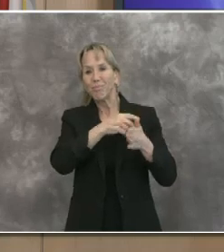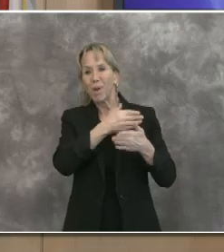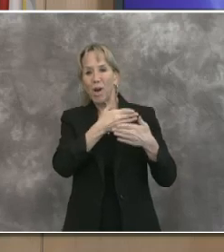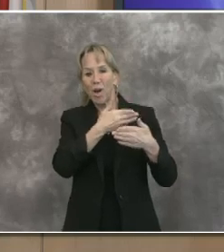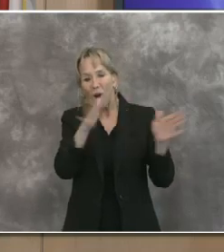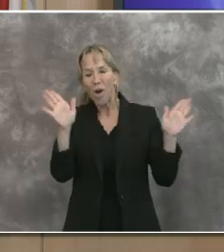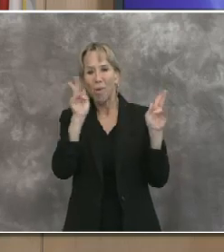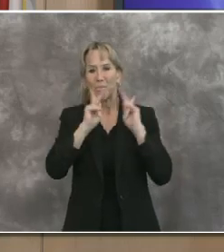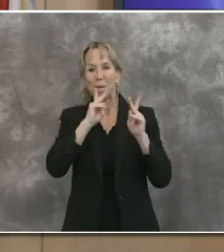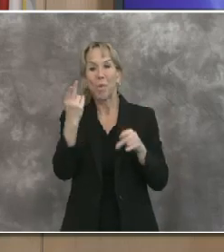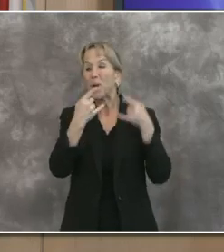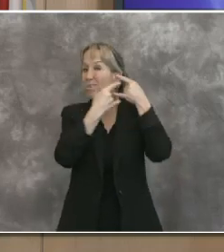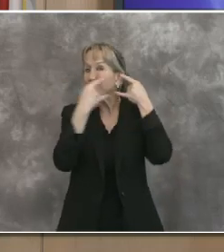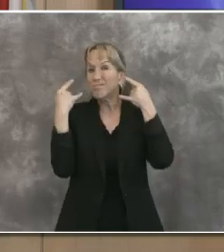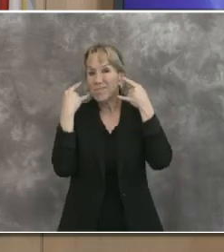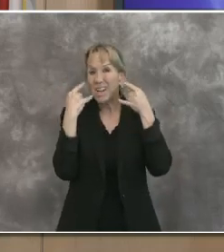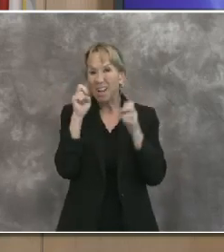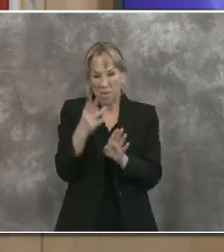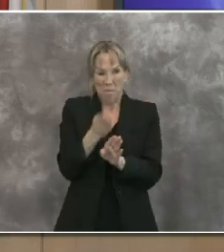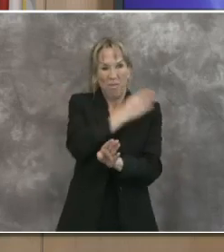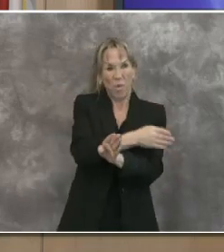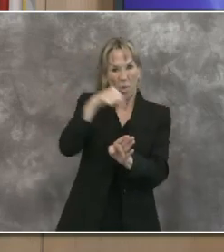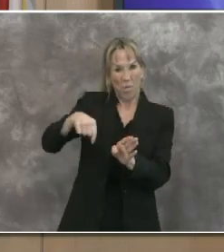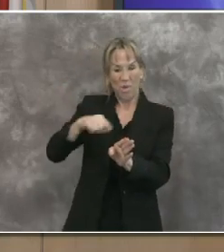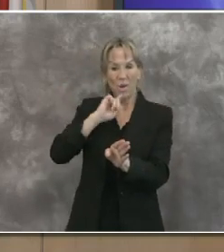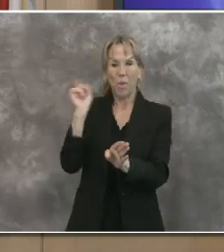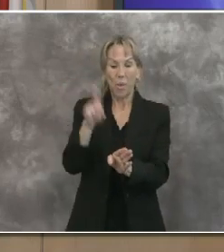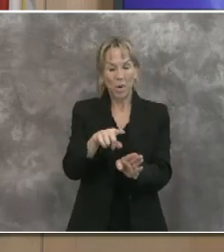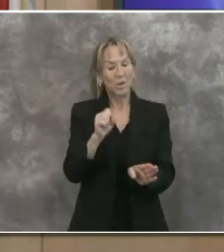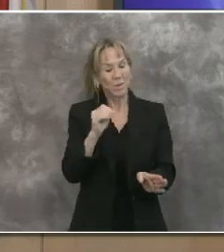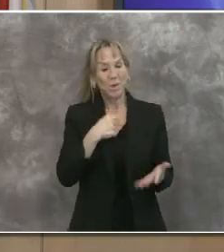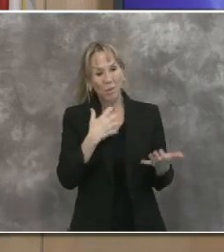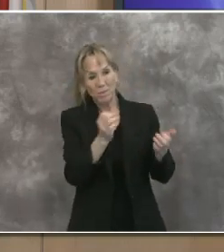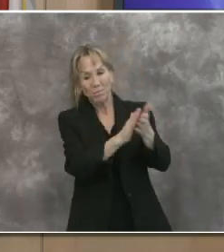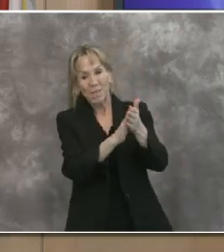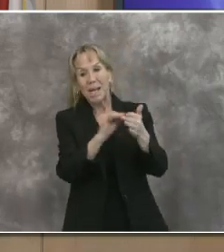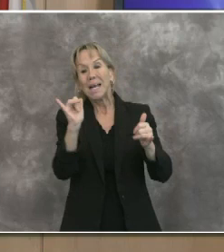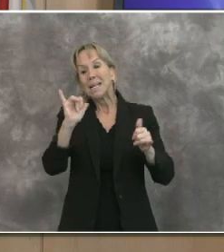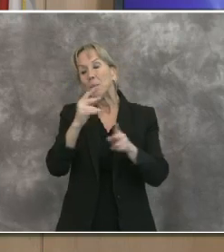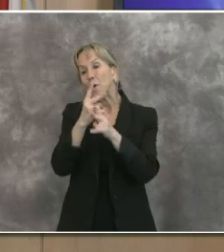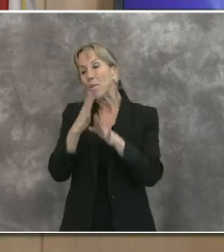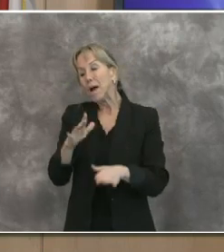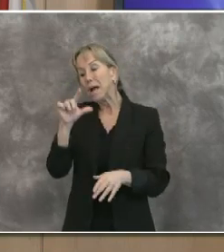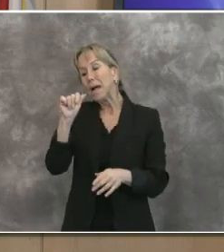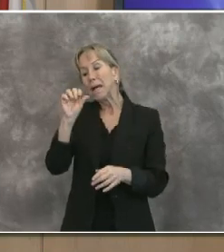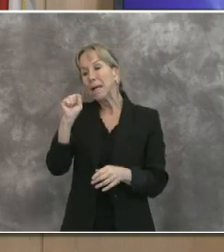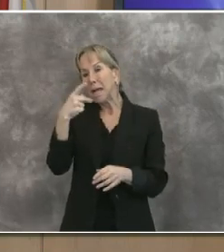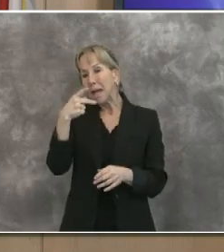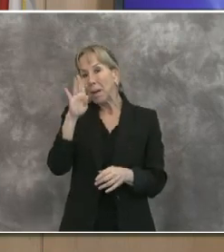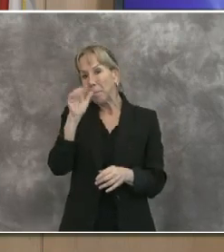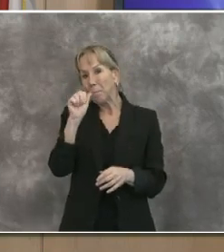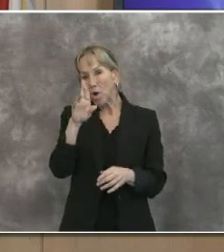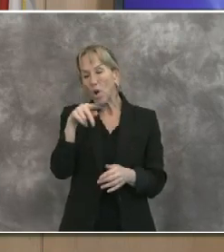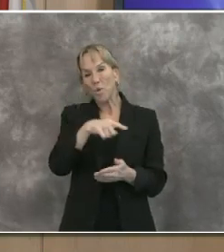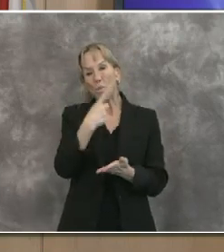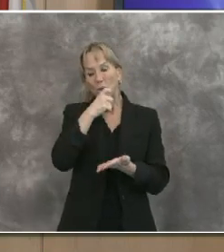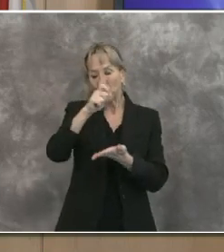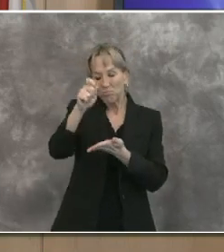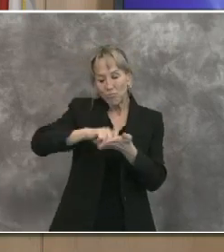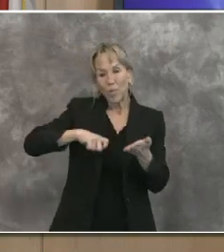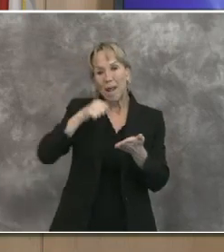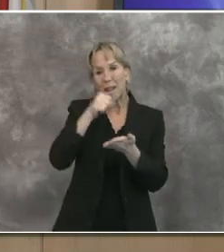And I want to again commend Supervisor Gaspar. She wrote a letter to the Vice President asking for some help in regards to the